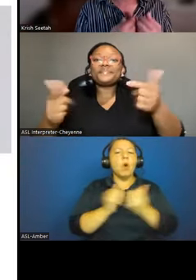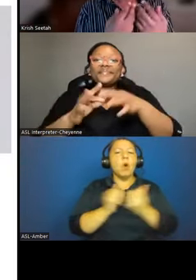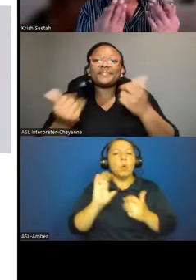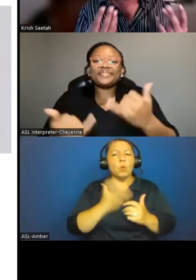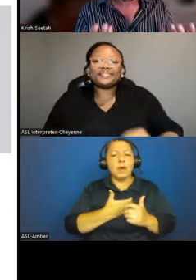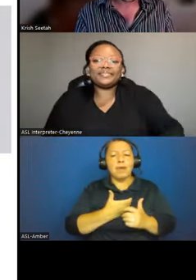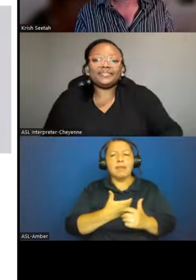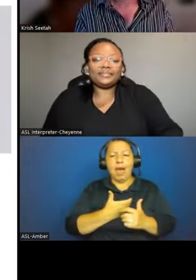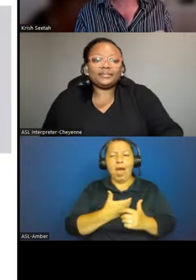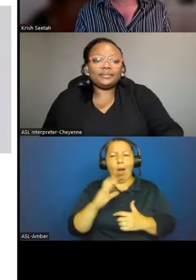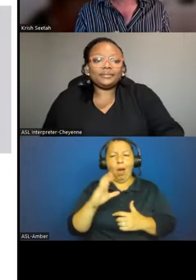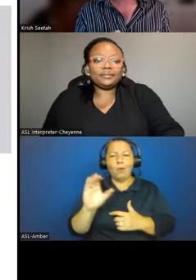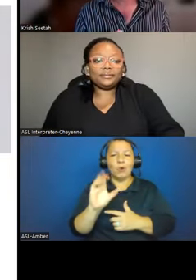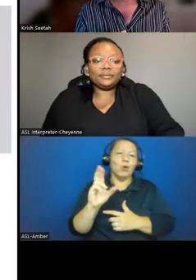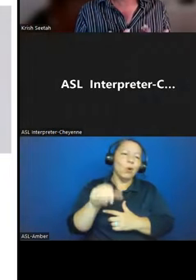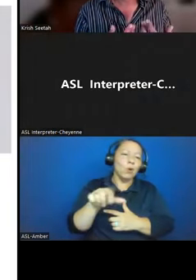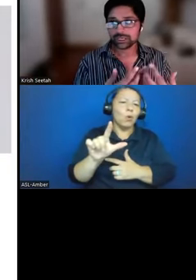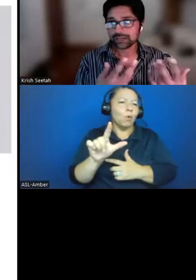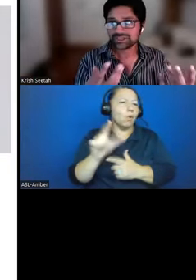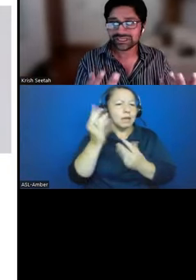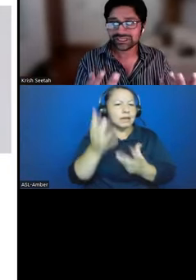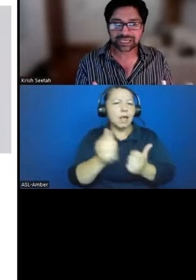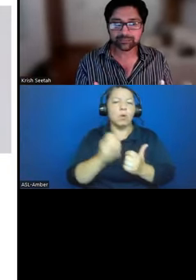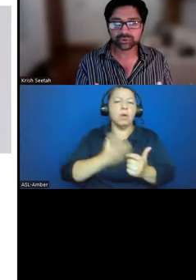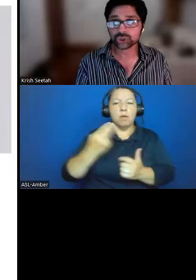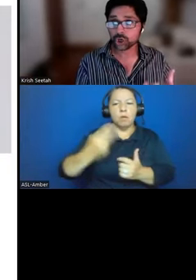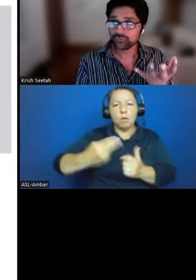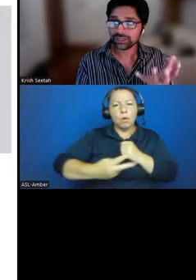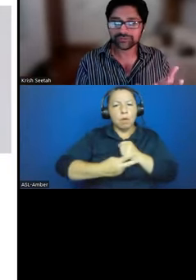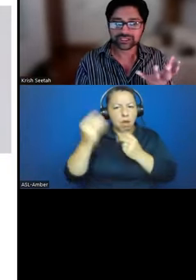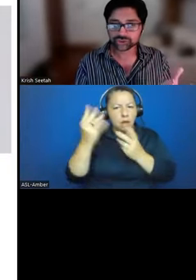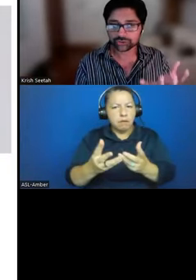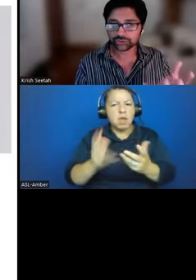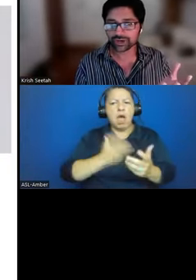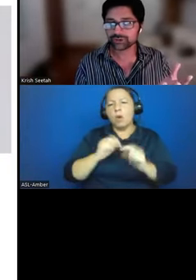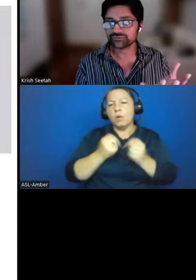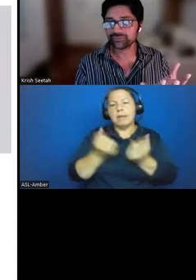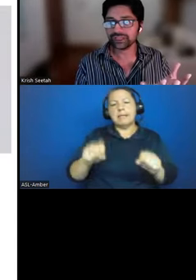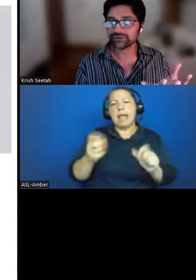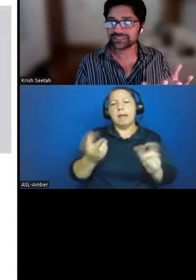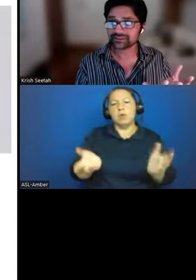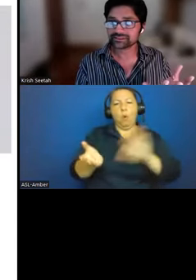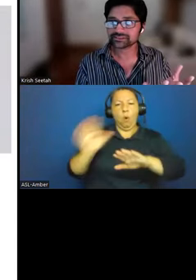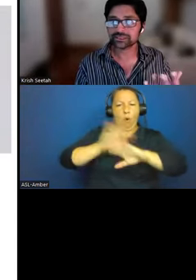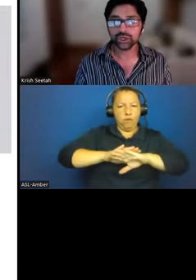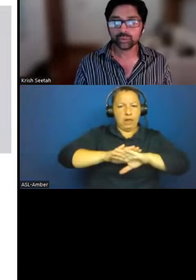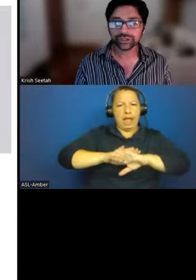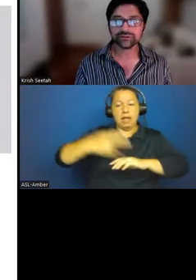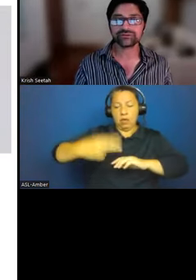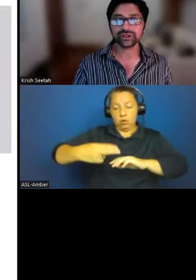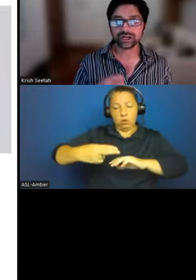data, with our historical archives, our team is able to overlay the historical records of malaria deaths